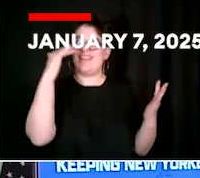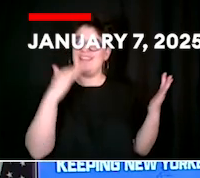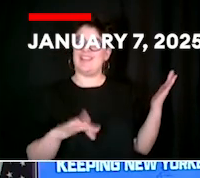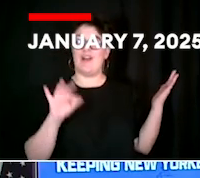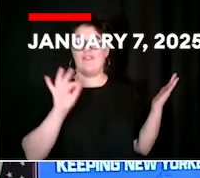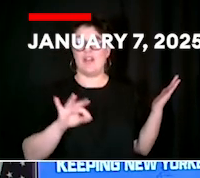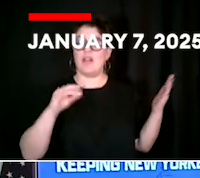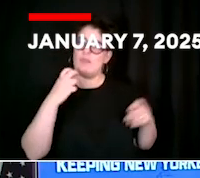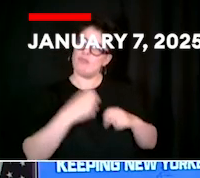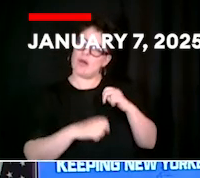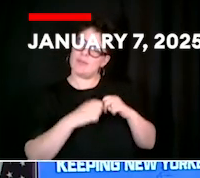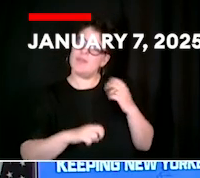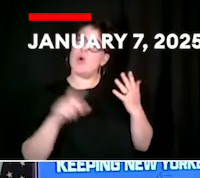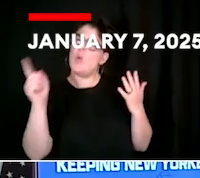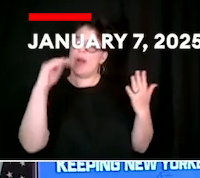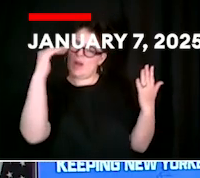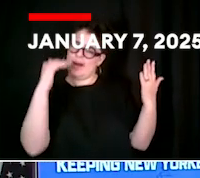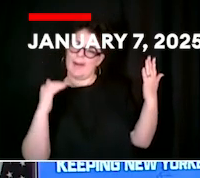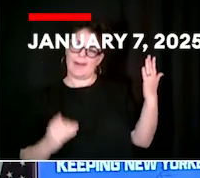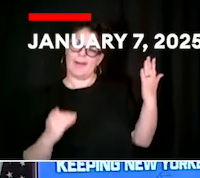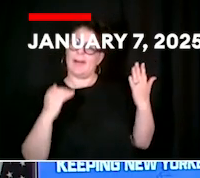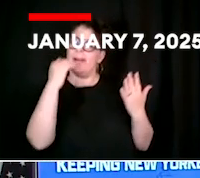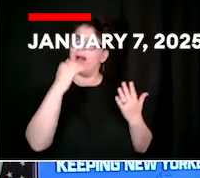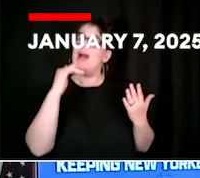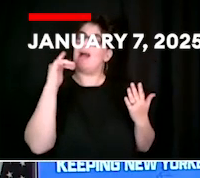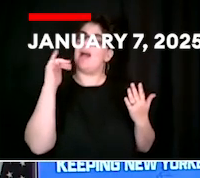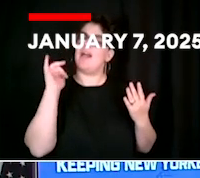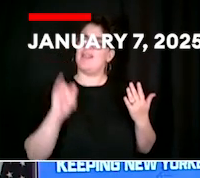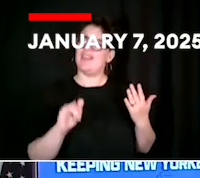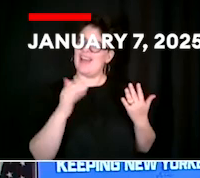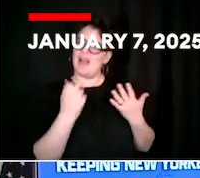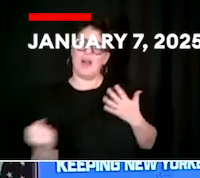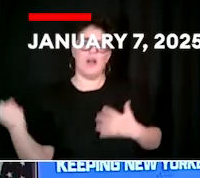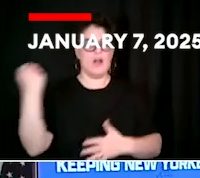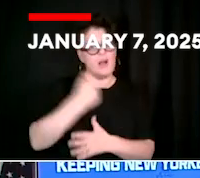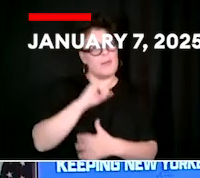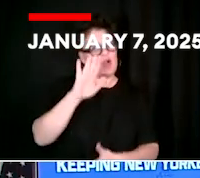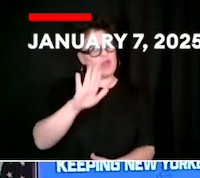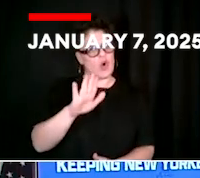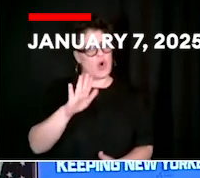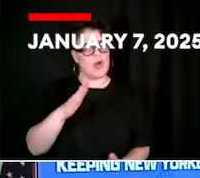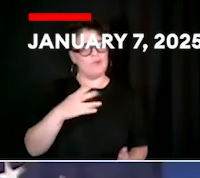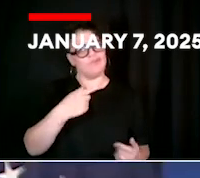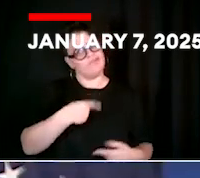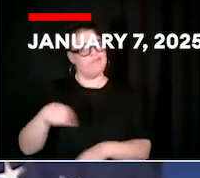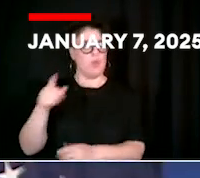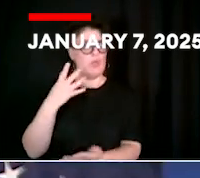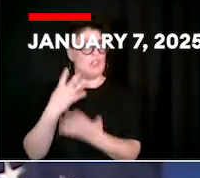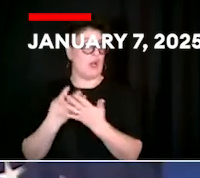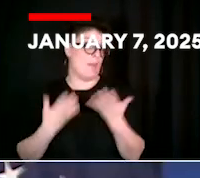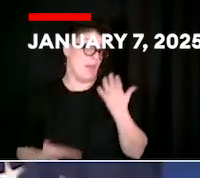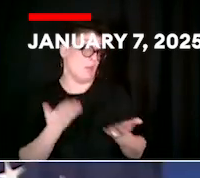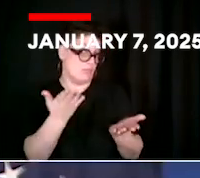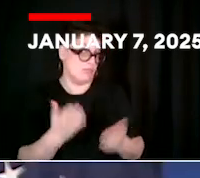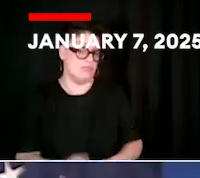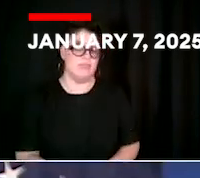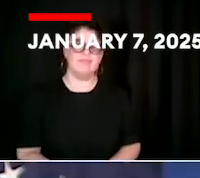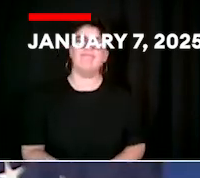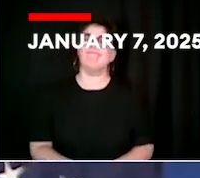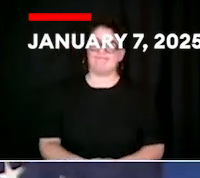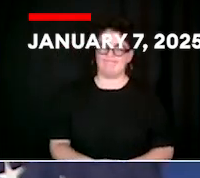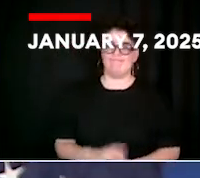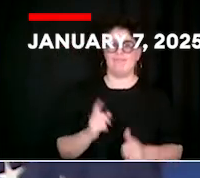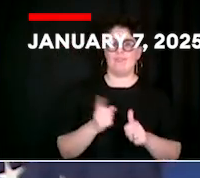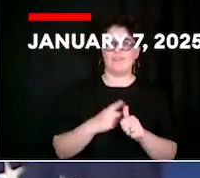list of 99 problems does that superseding indictment rank? First of all, again, Alex, speak with